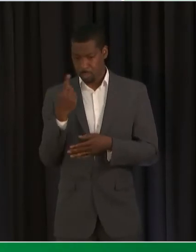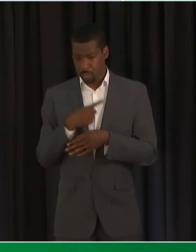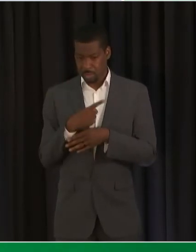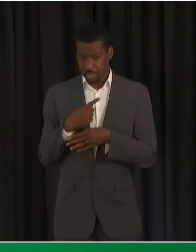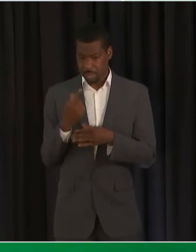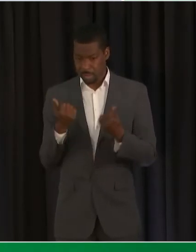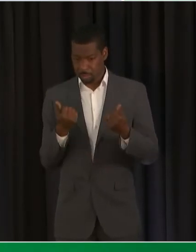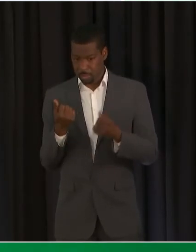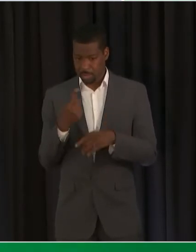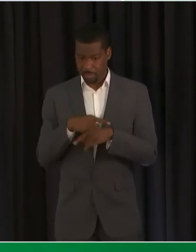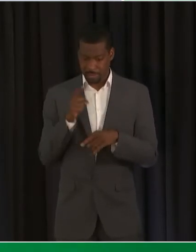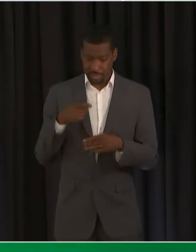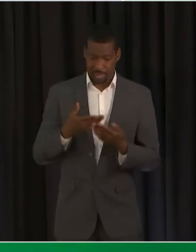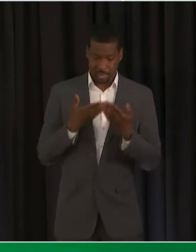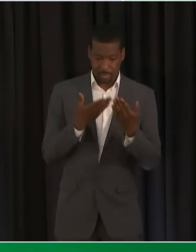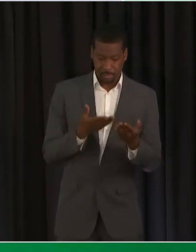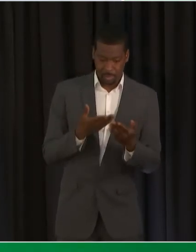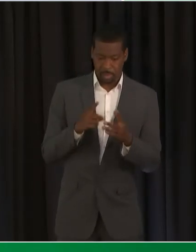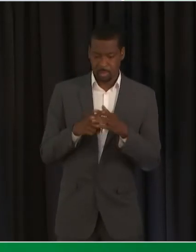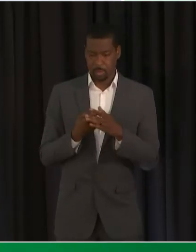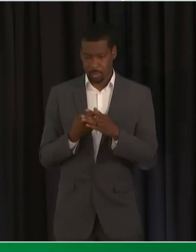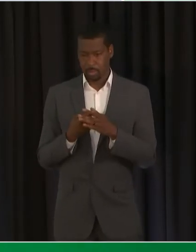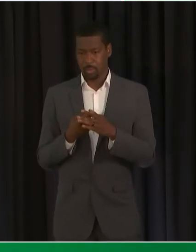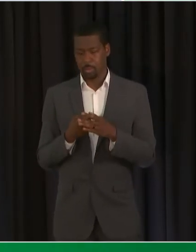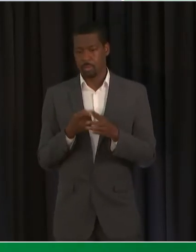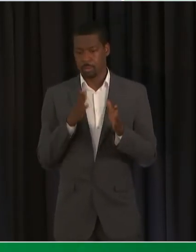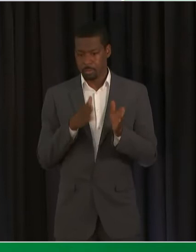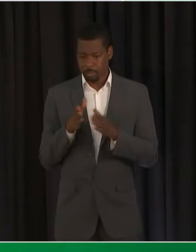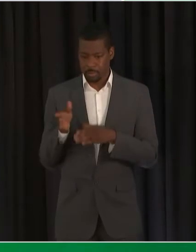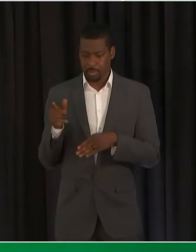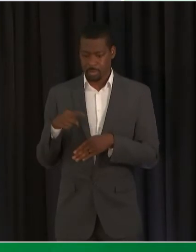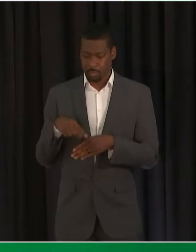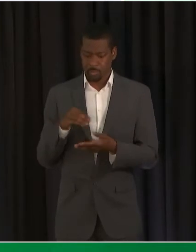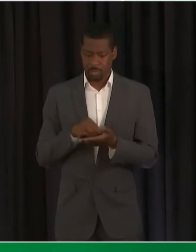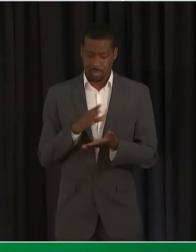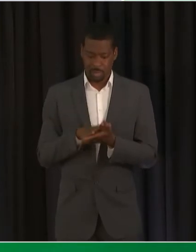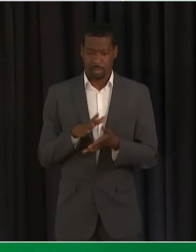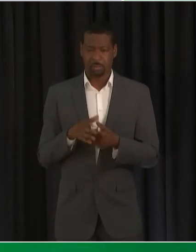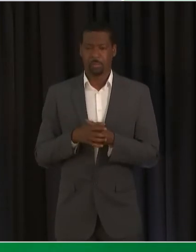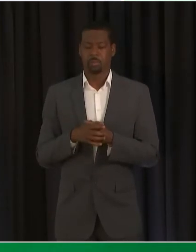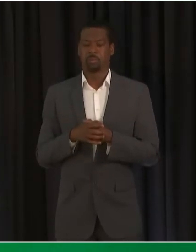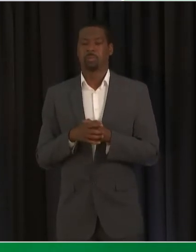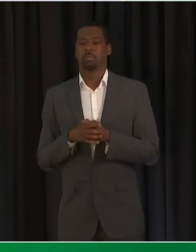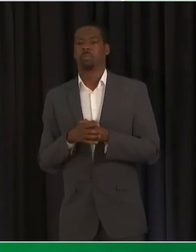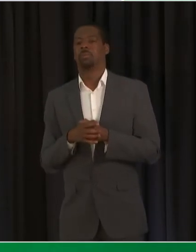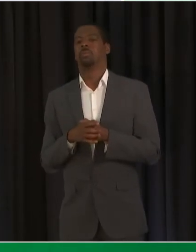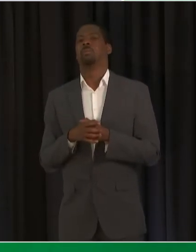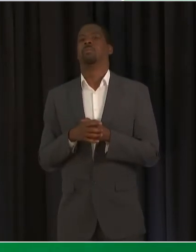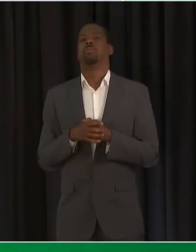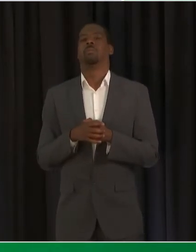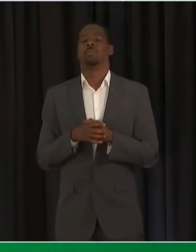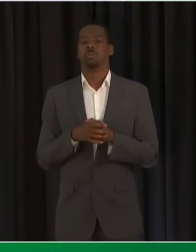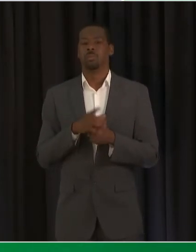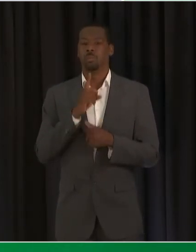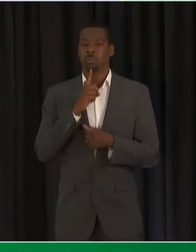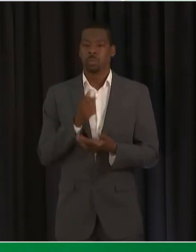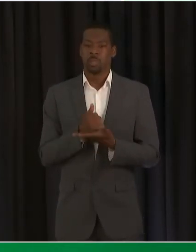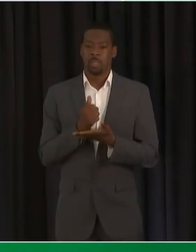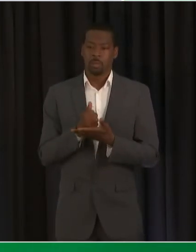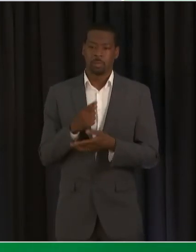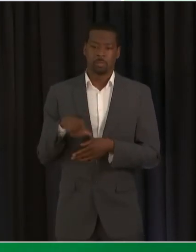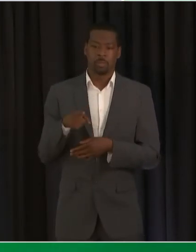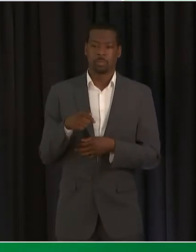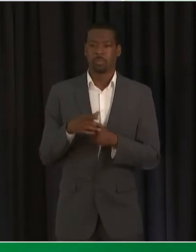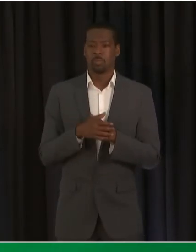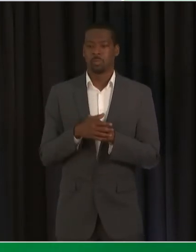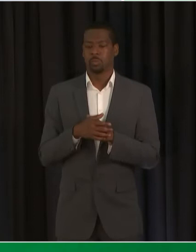deadline coming, starting working as soon as you find out what those requirements are, and getting your ducks in a row. It really helps you